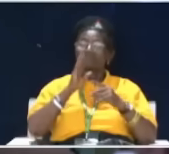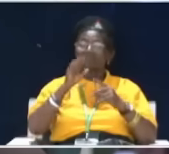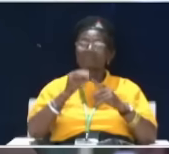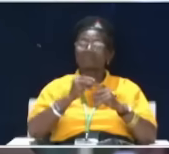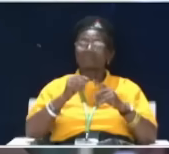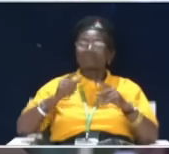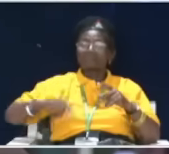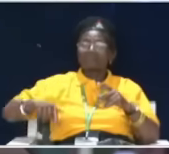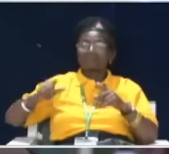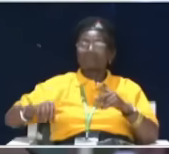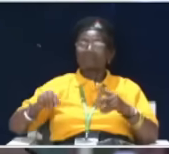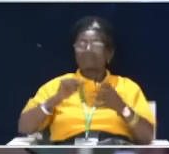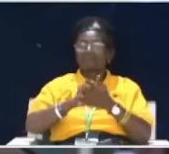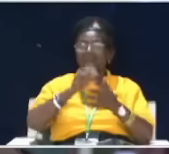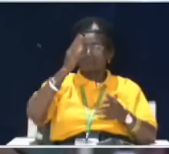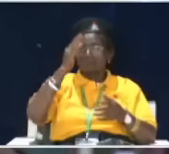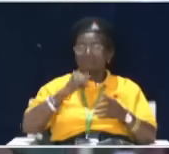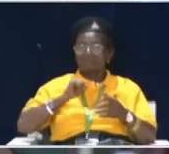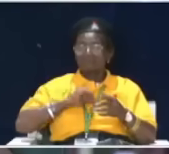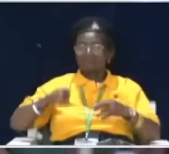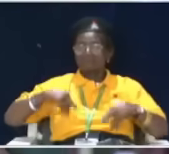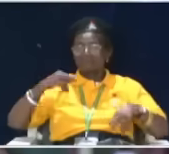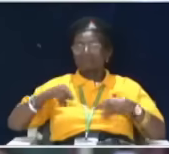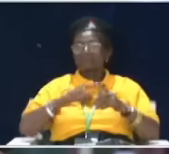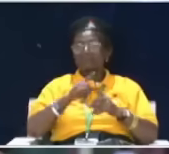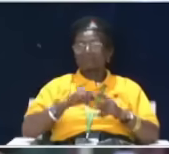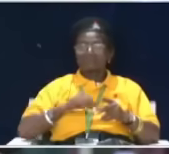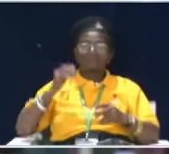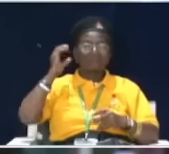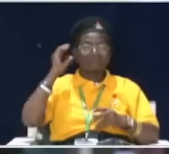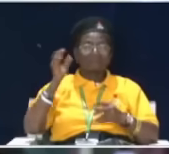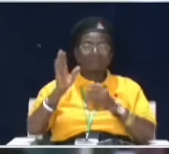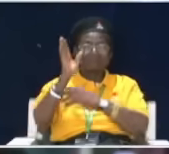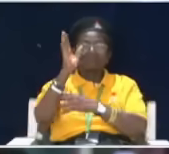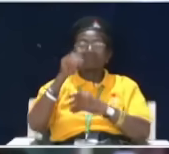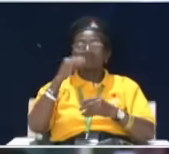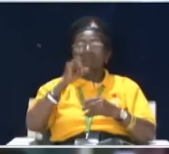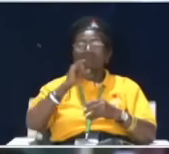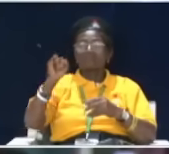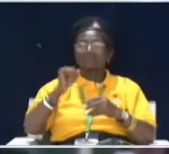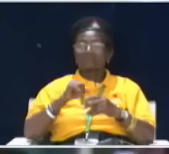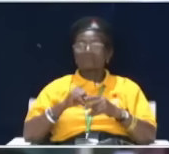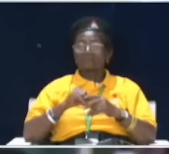That's why I rejoice when I heard God say that